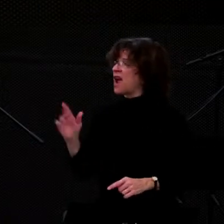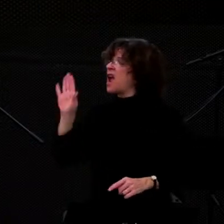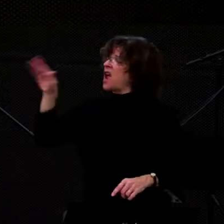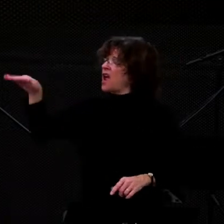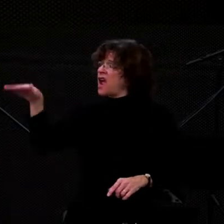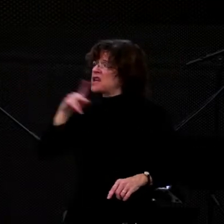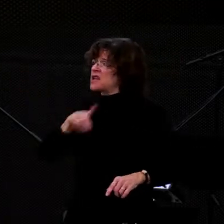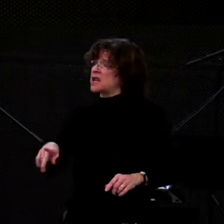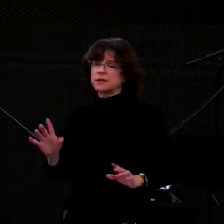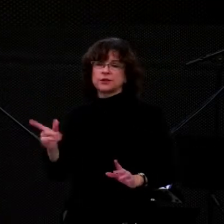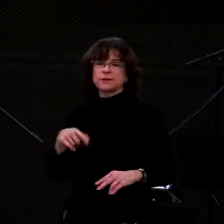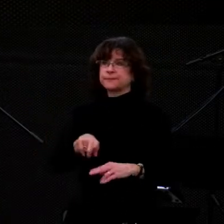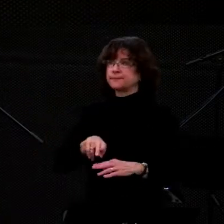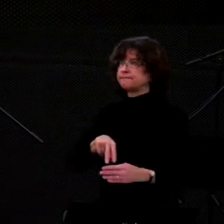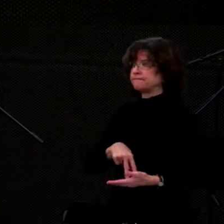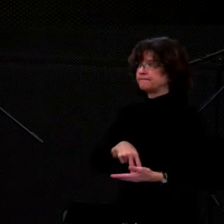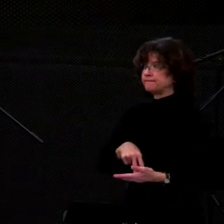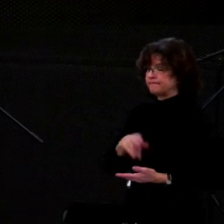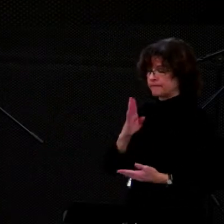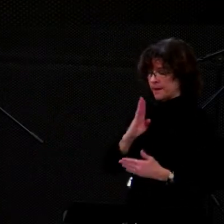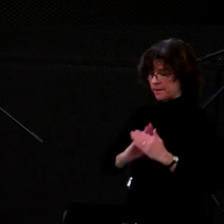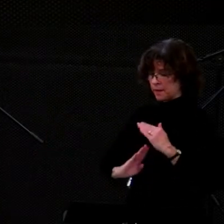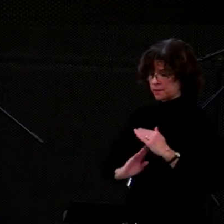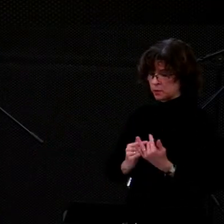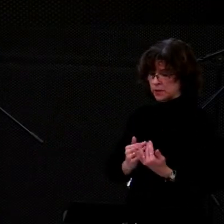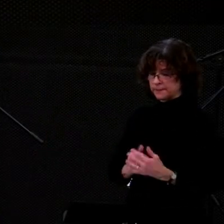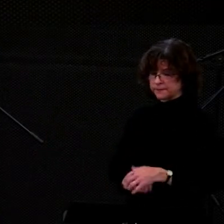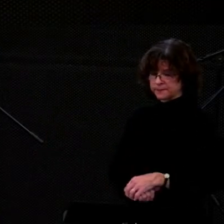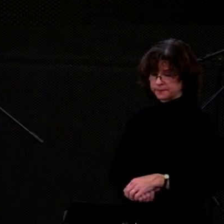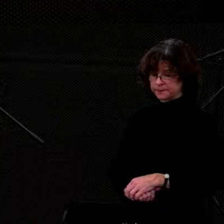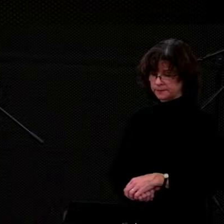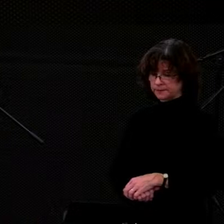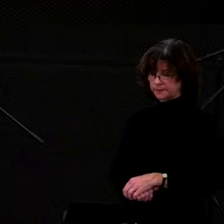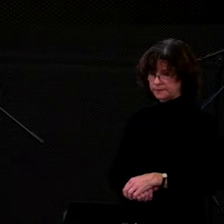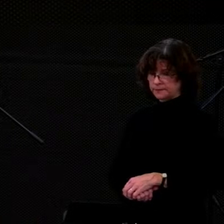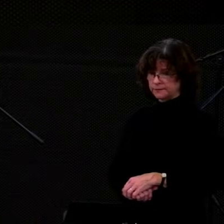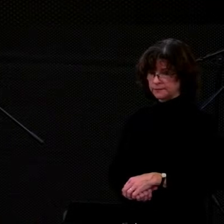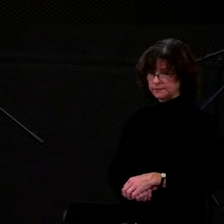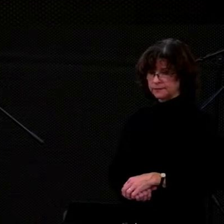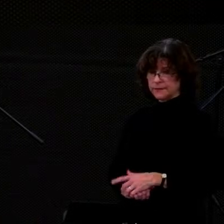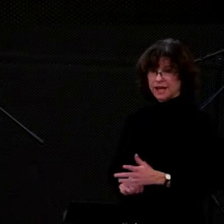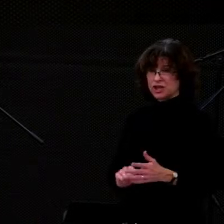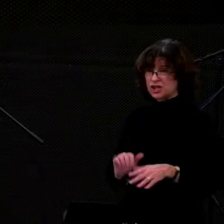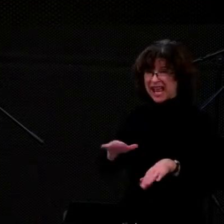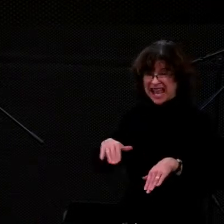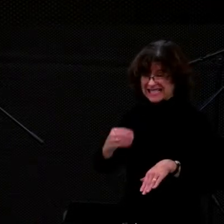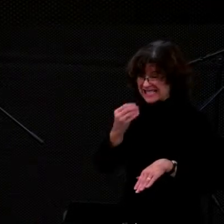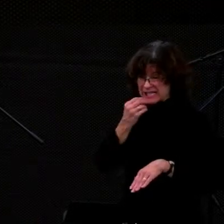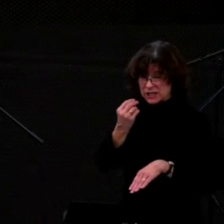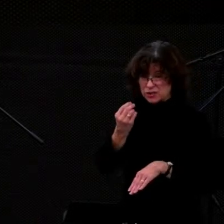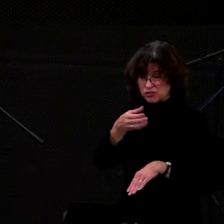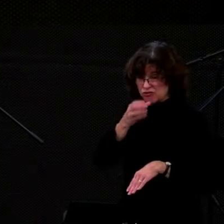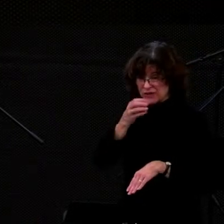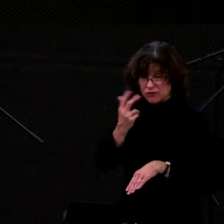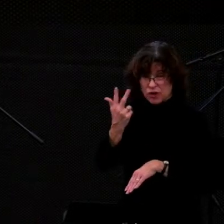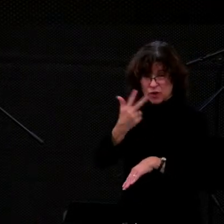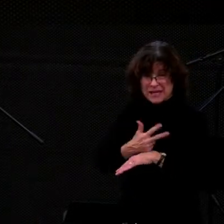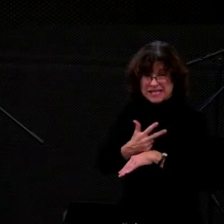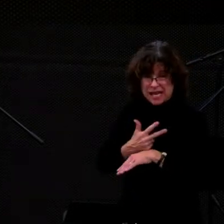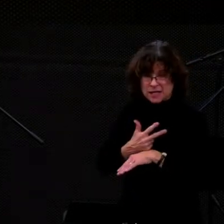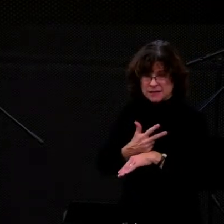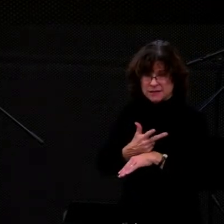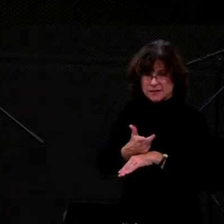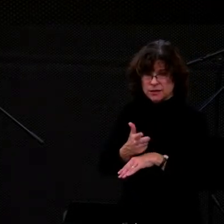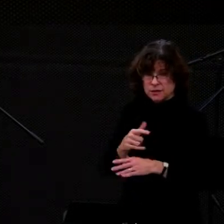very life in the scales. She comes at the tail end of not eating or drinking anything for 3 days, which is going to